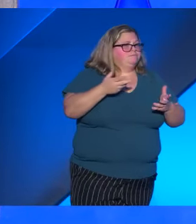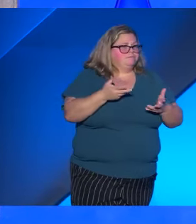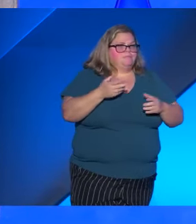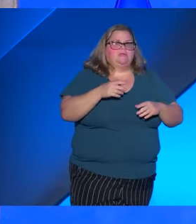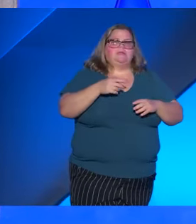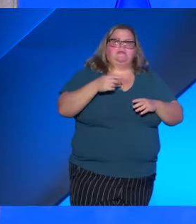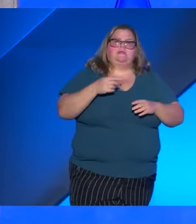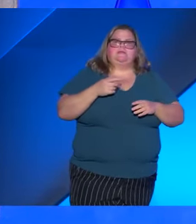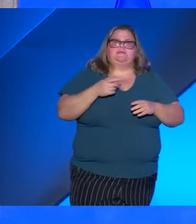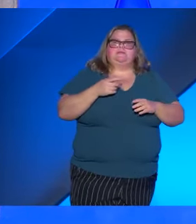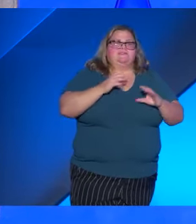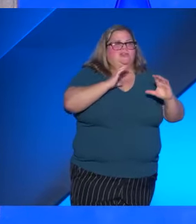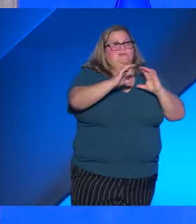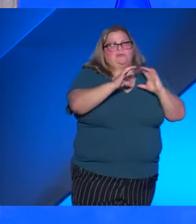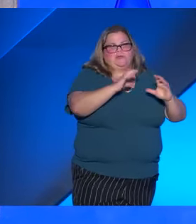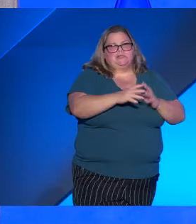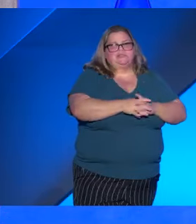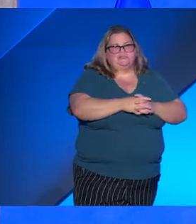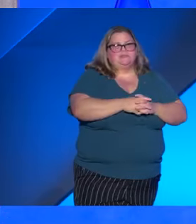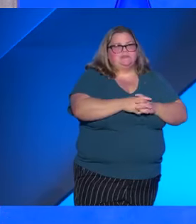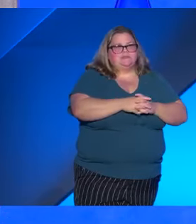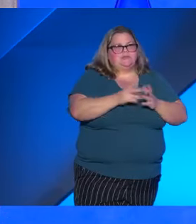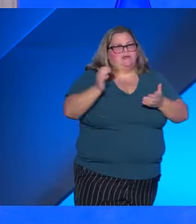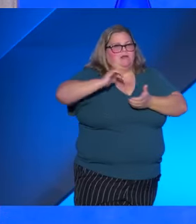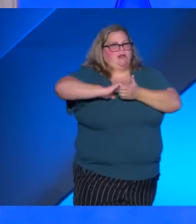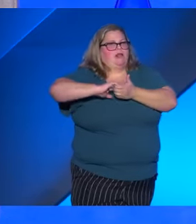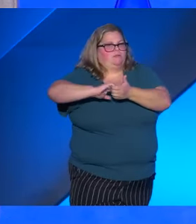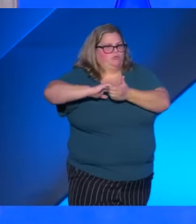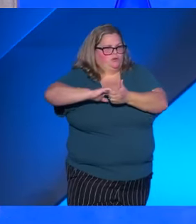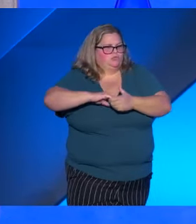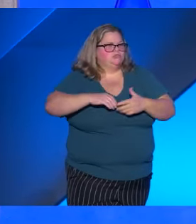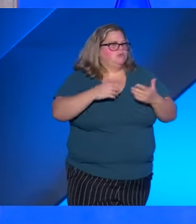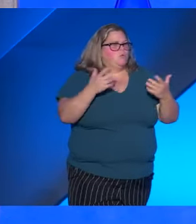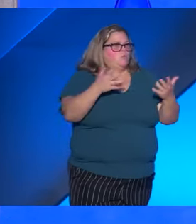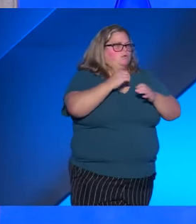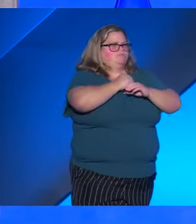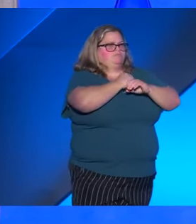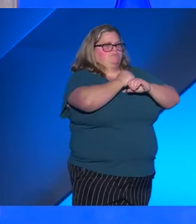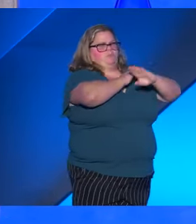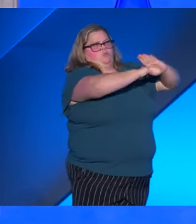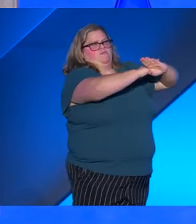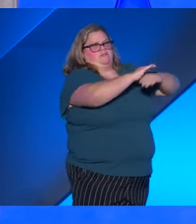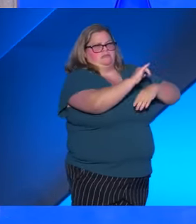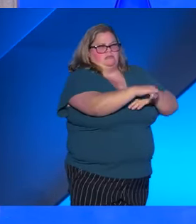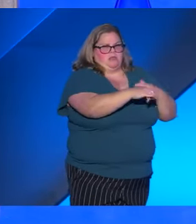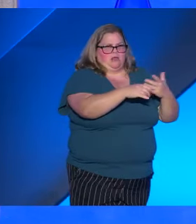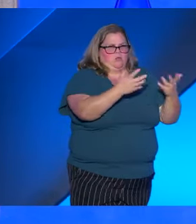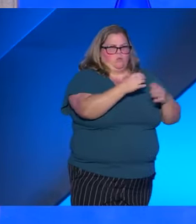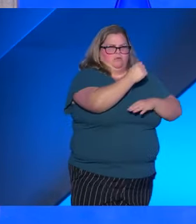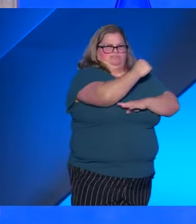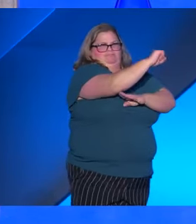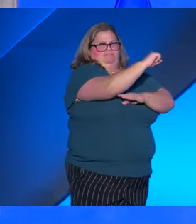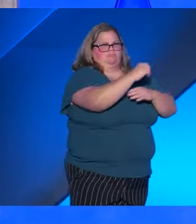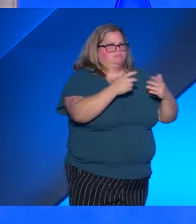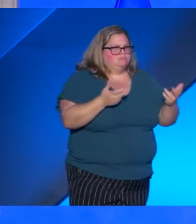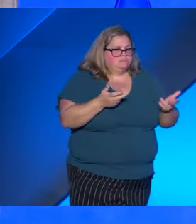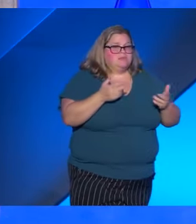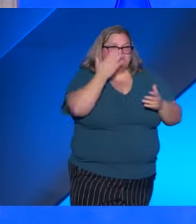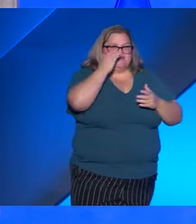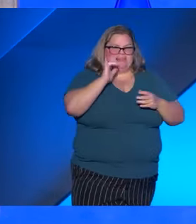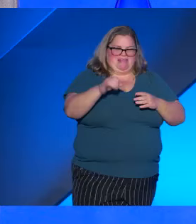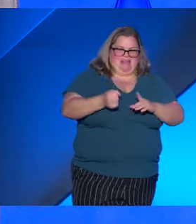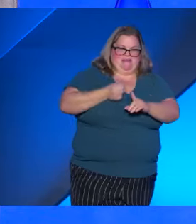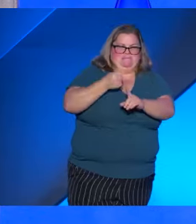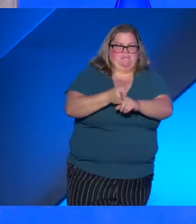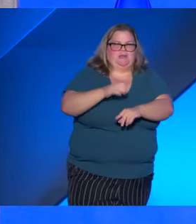to communication and collaboration. So what's preventing that? What's impeding that? Because that's going to impact your bottom line. That's